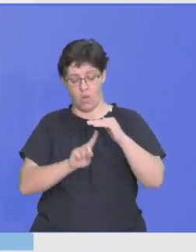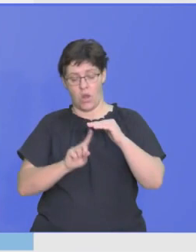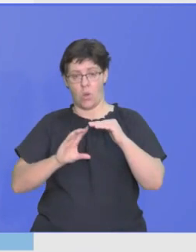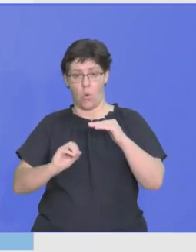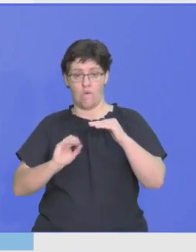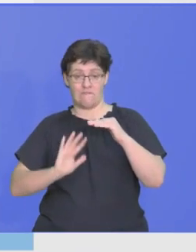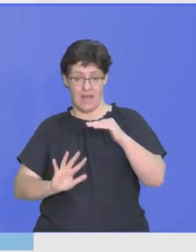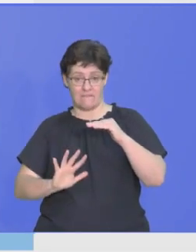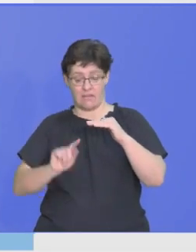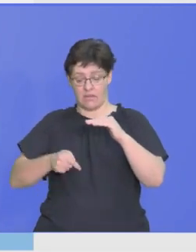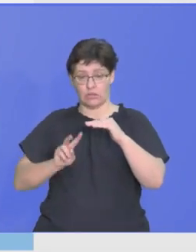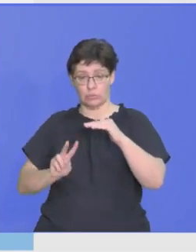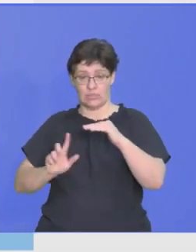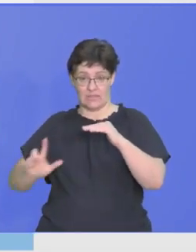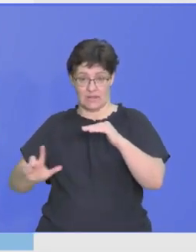and divide by